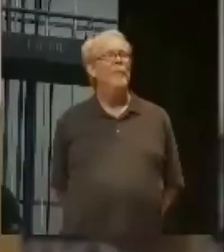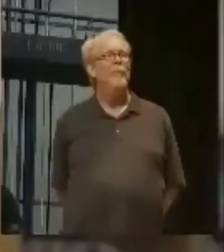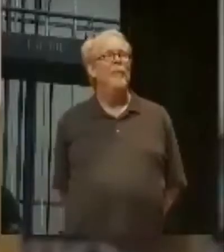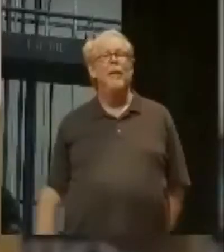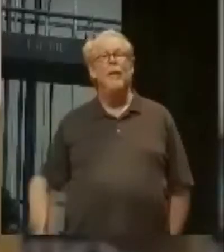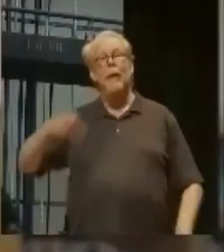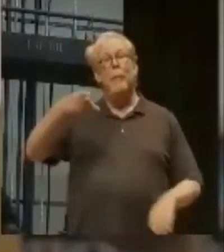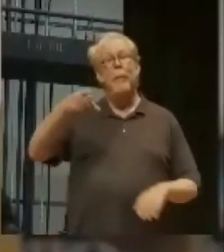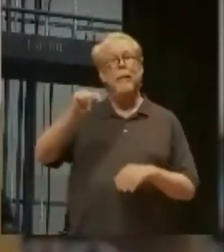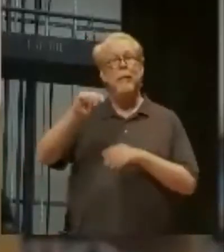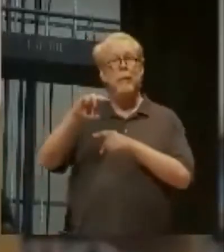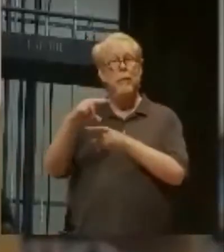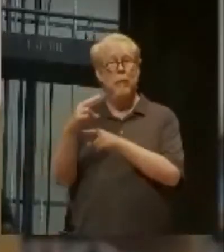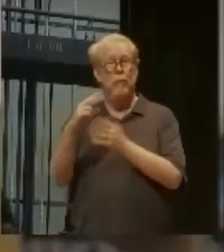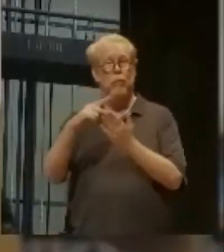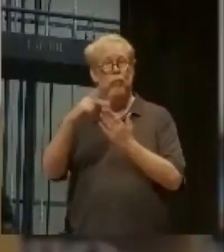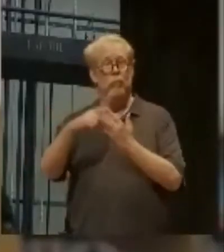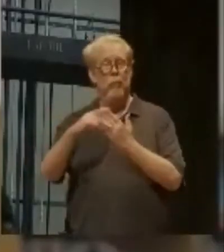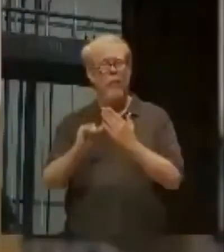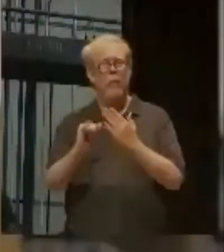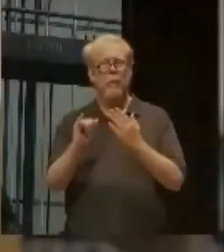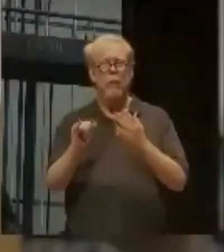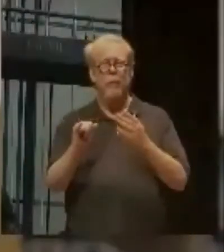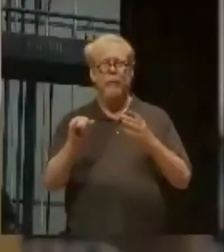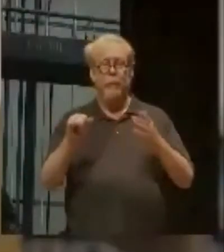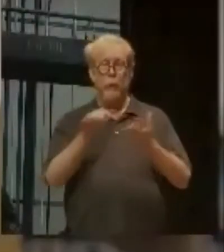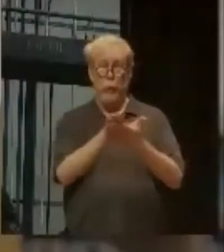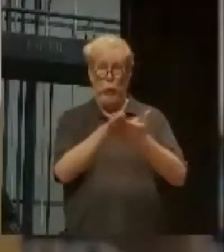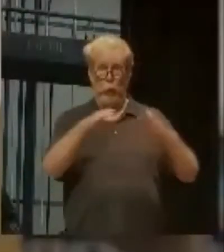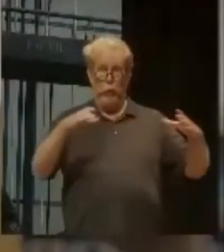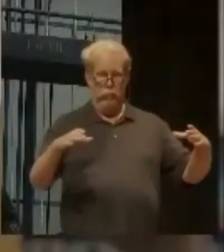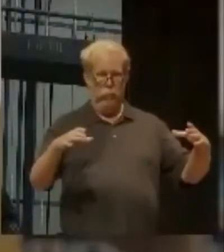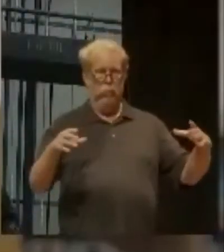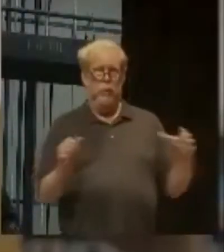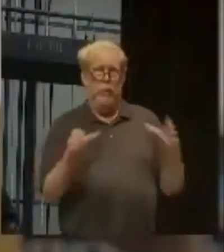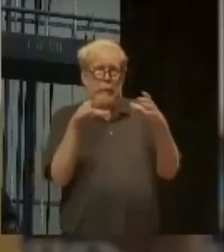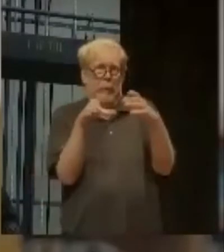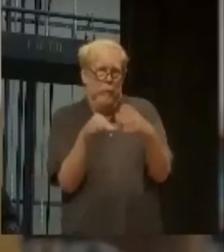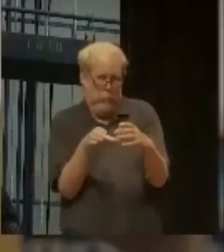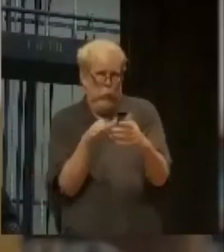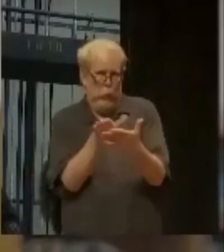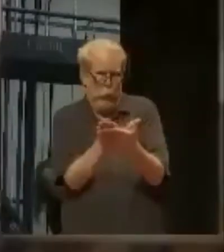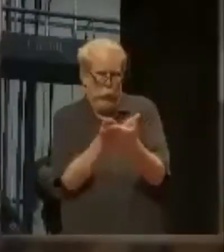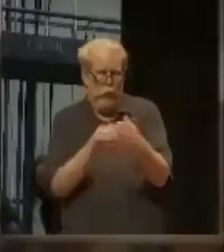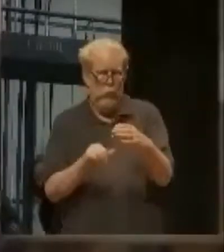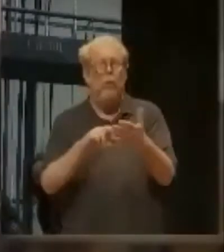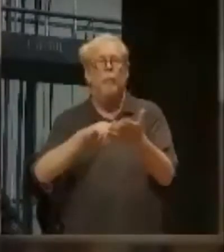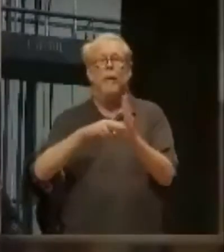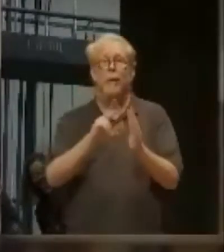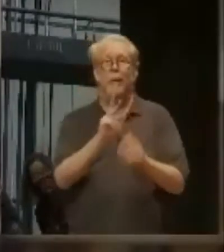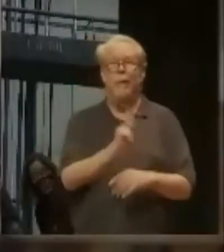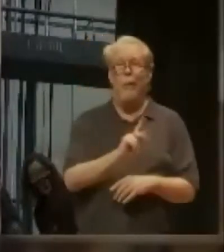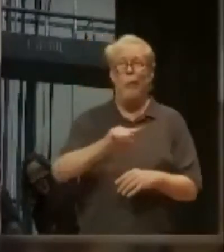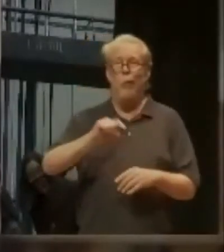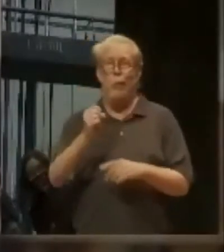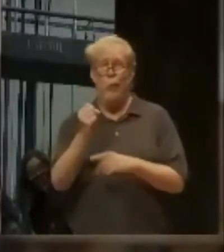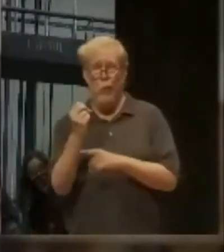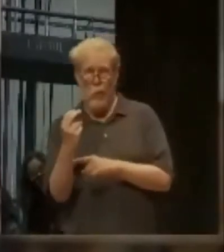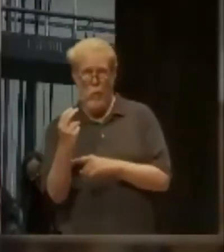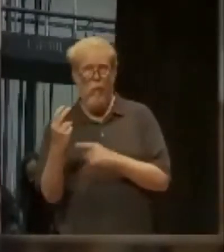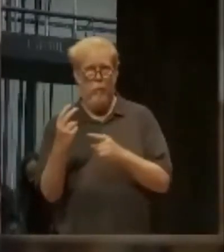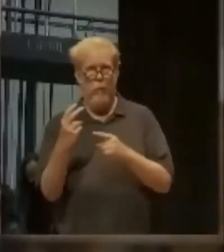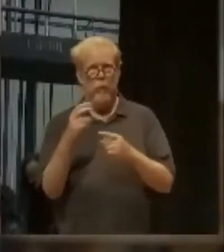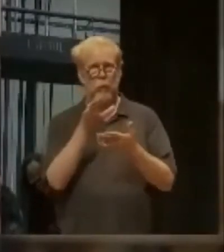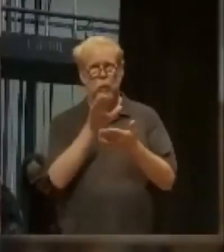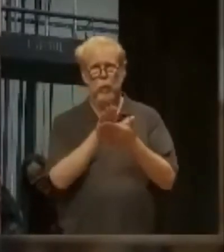Program is a school within school model. That means that a K through 12 Institute of Higher